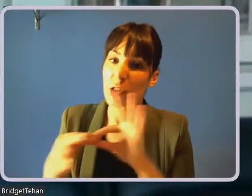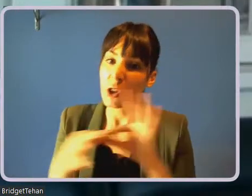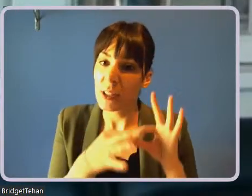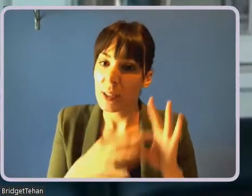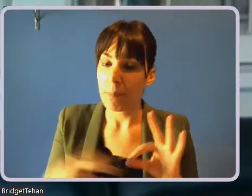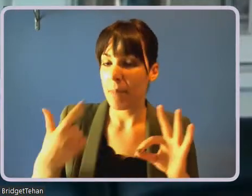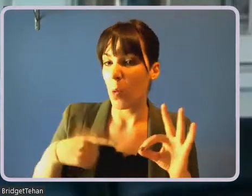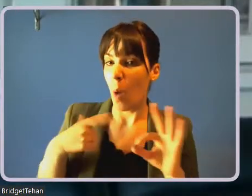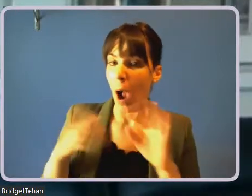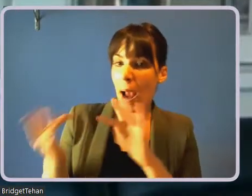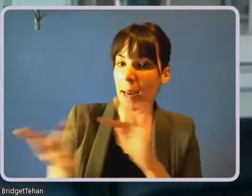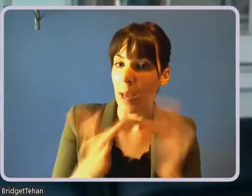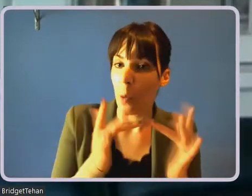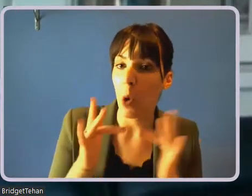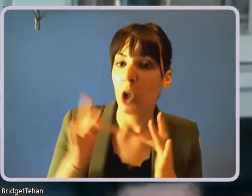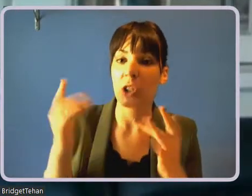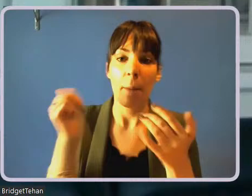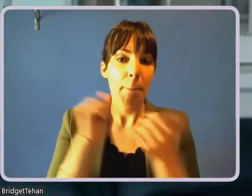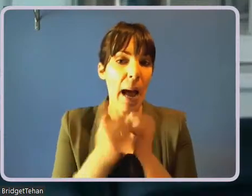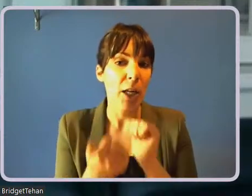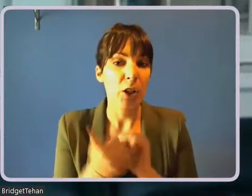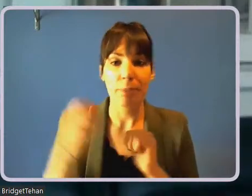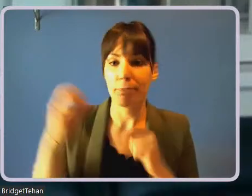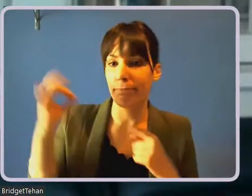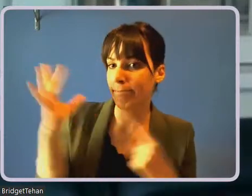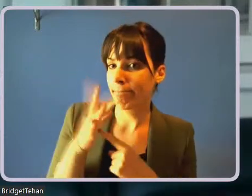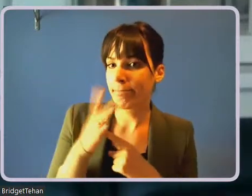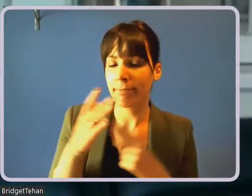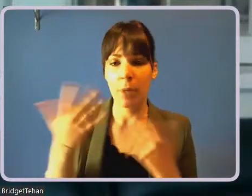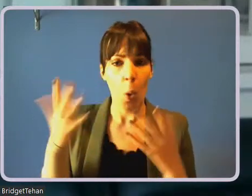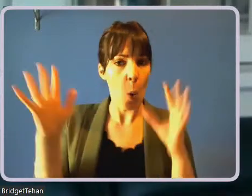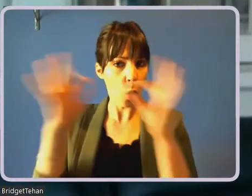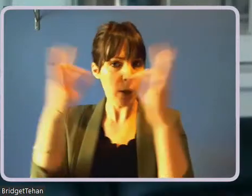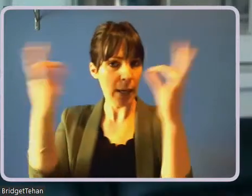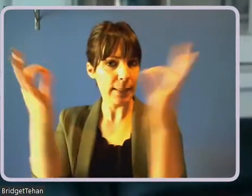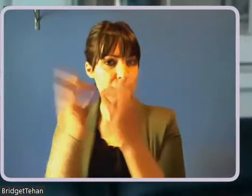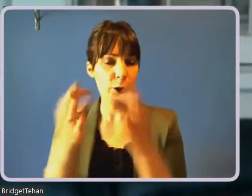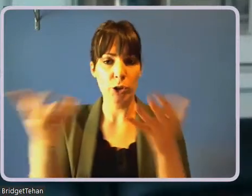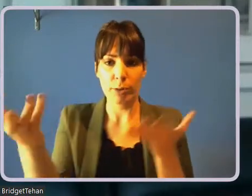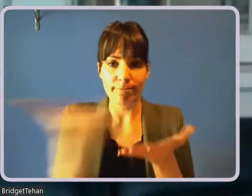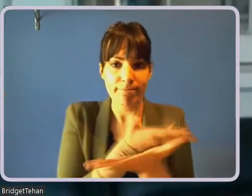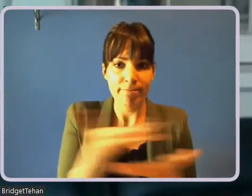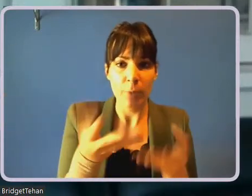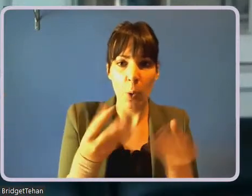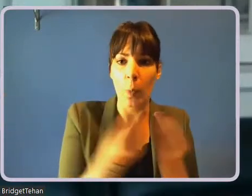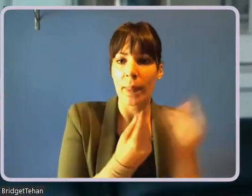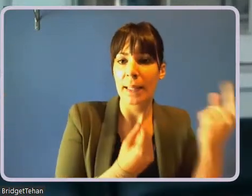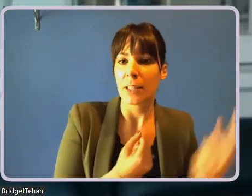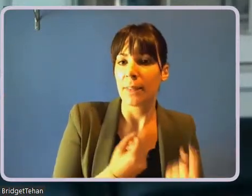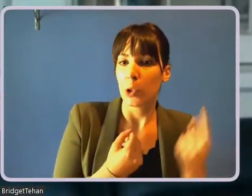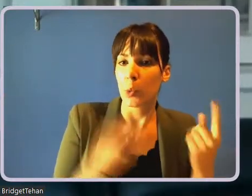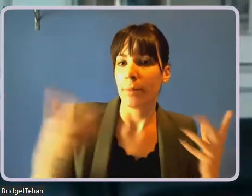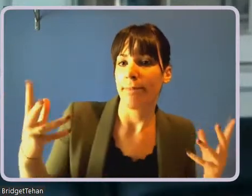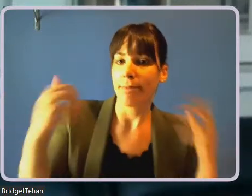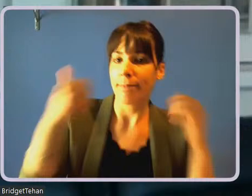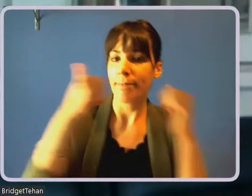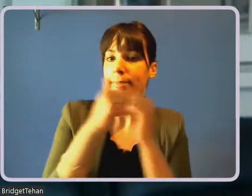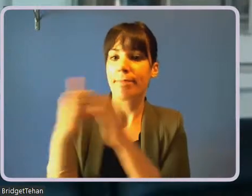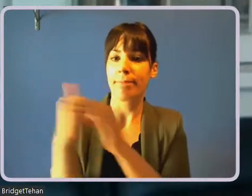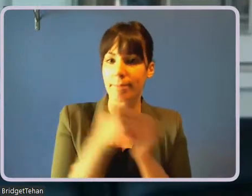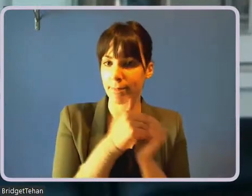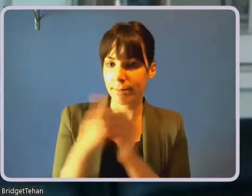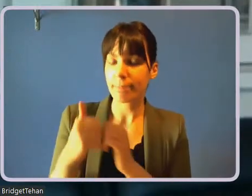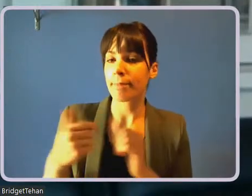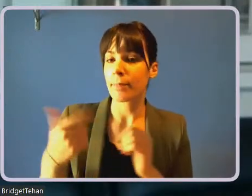partnerships and organisations and individuals talking to one another and getting on the same page and working together, working